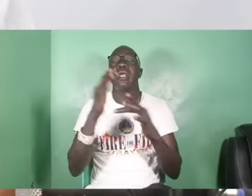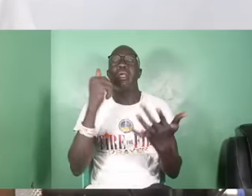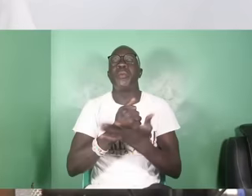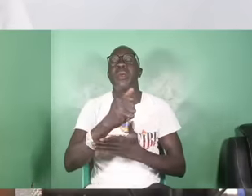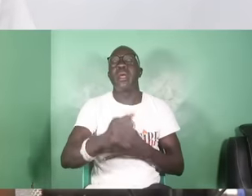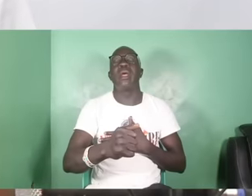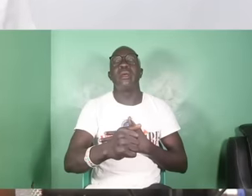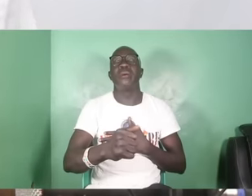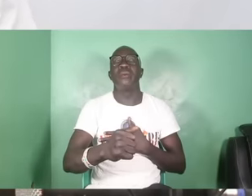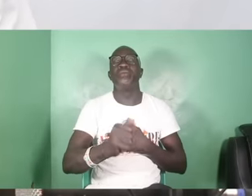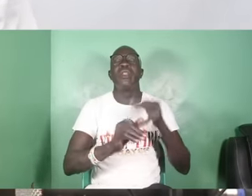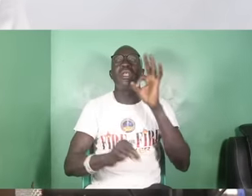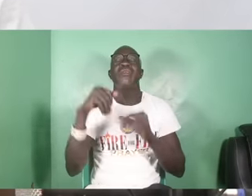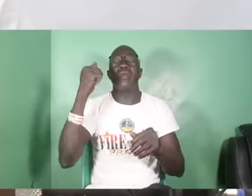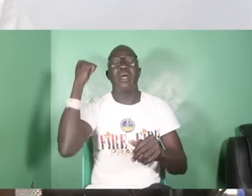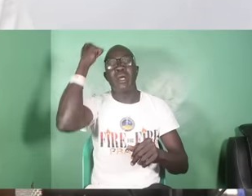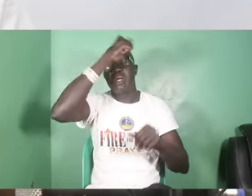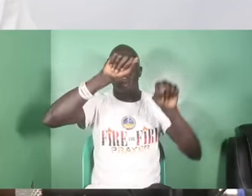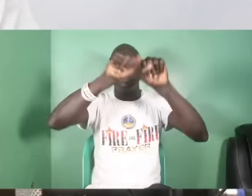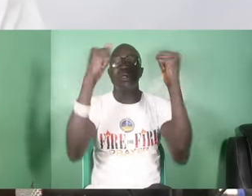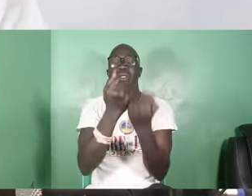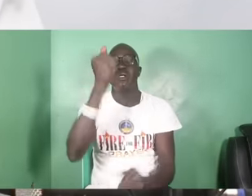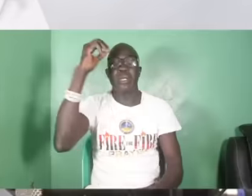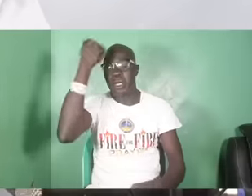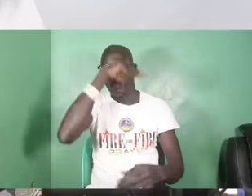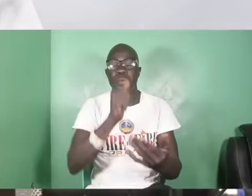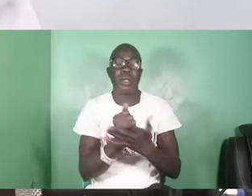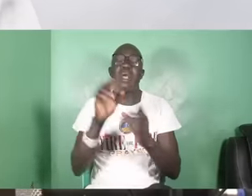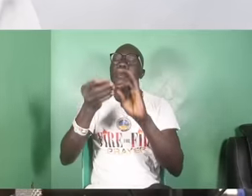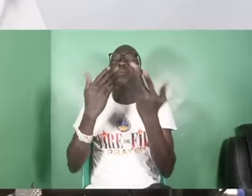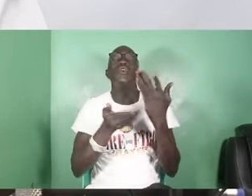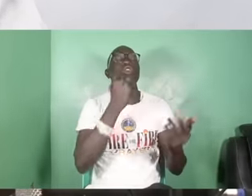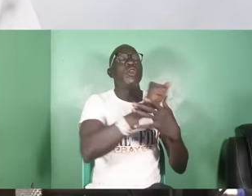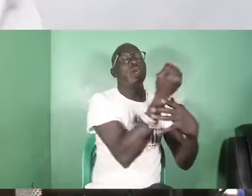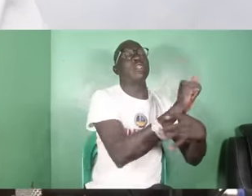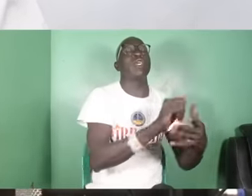Jesus. You should be there. Make sure